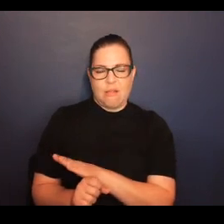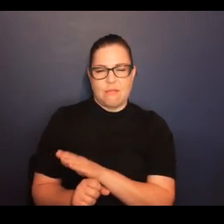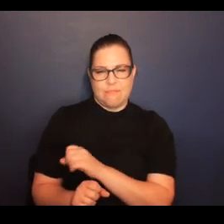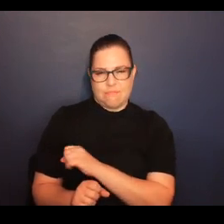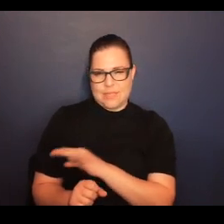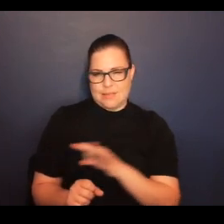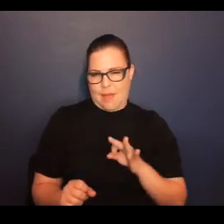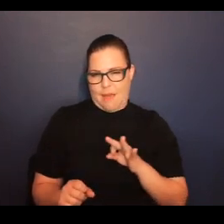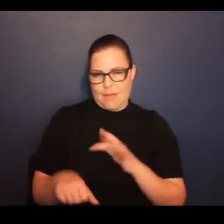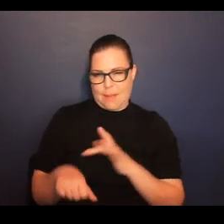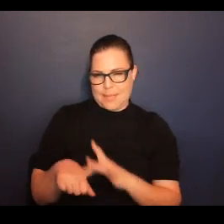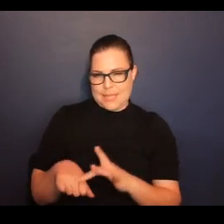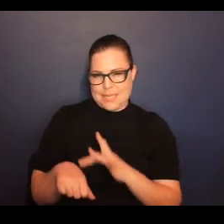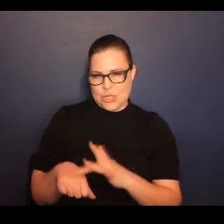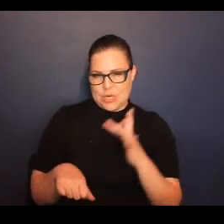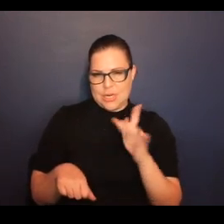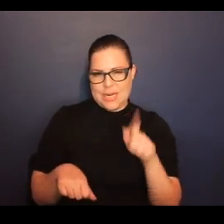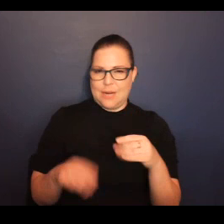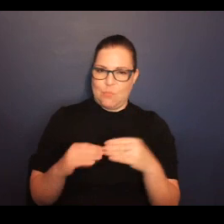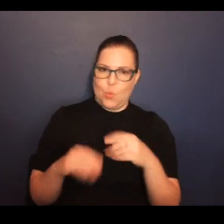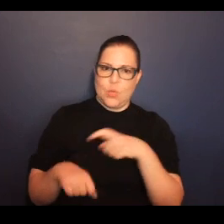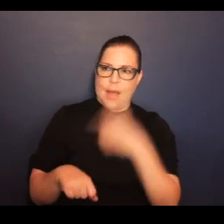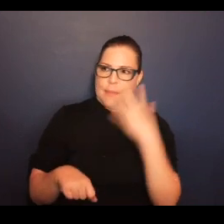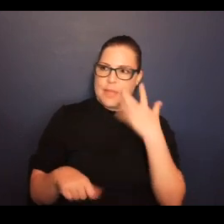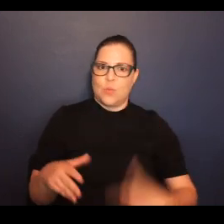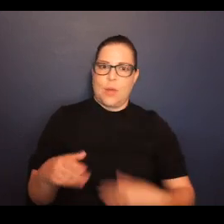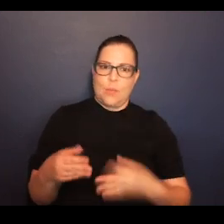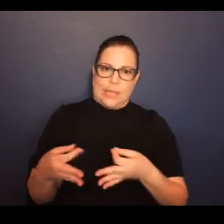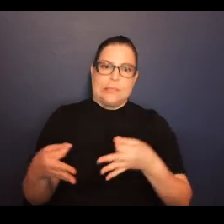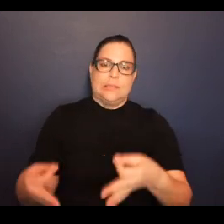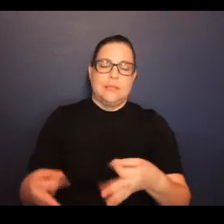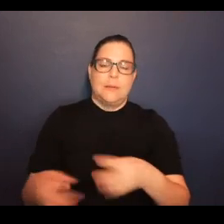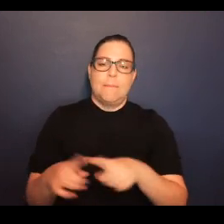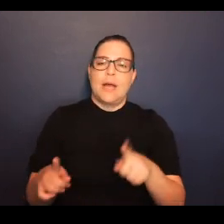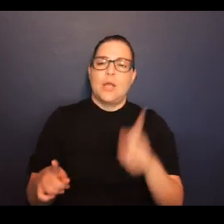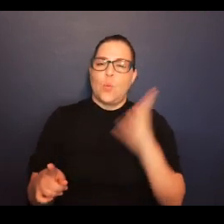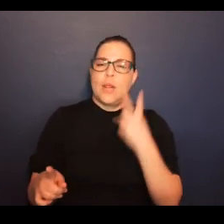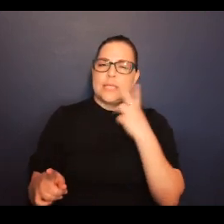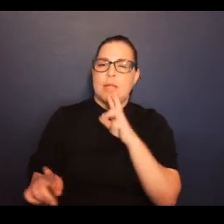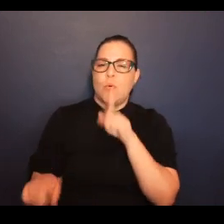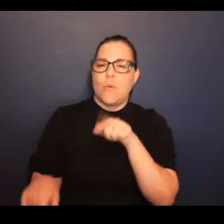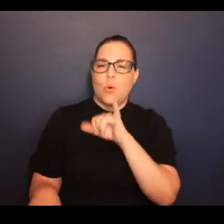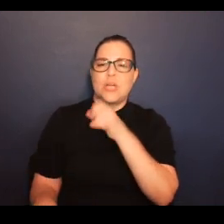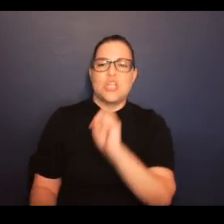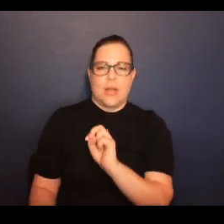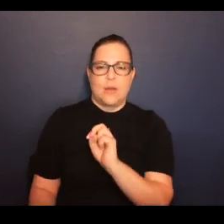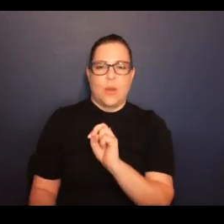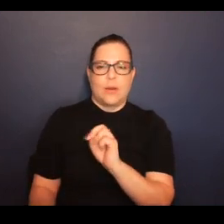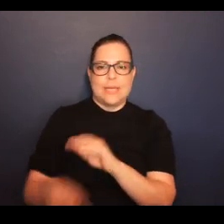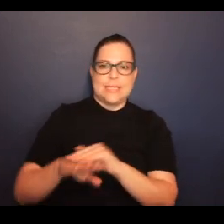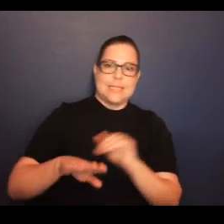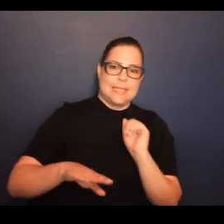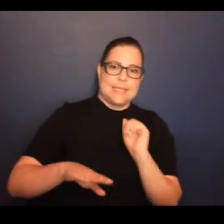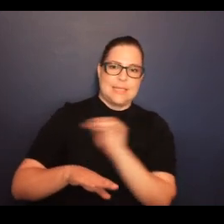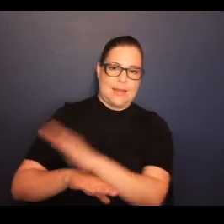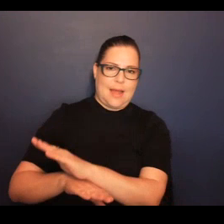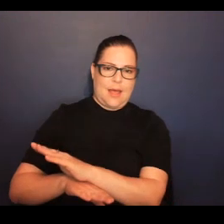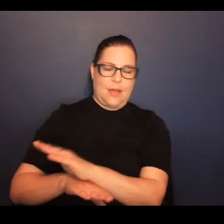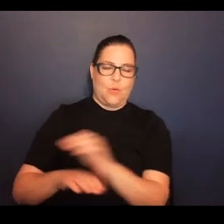was additional time was added. But you'll see the report back in January on the